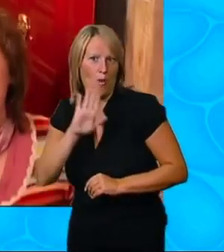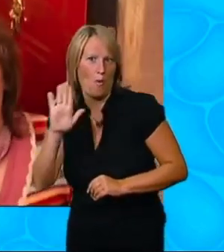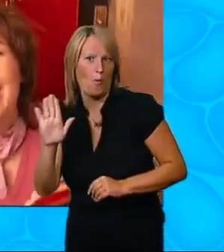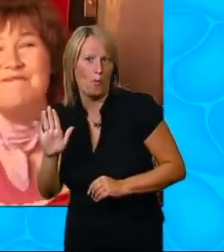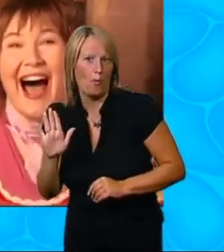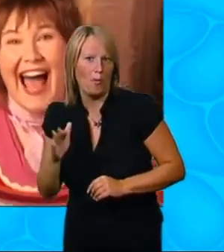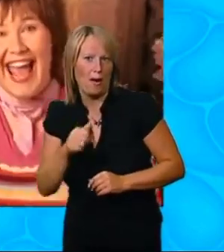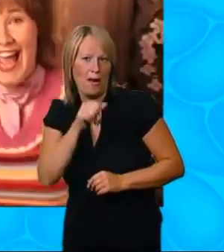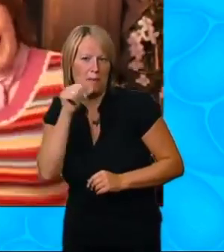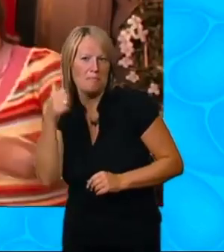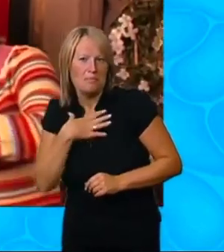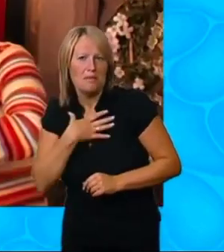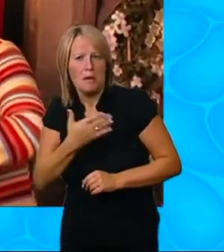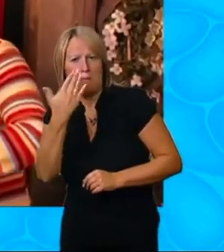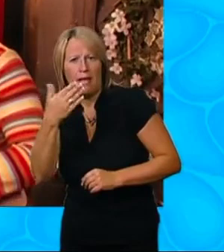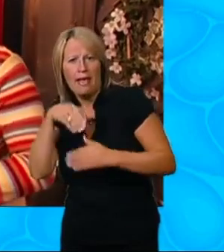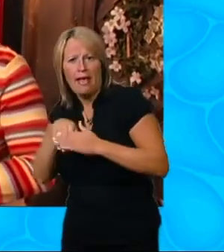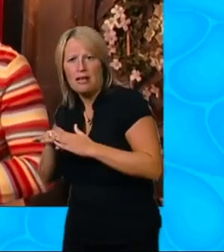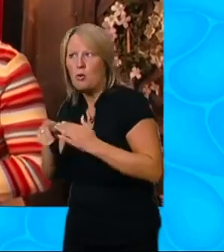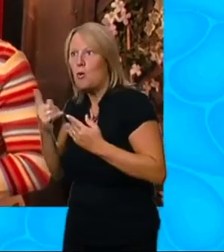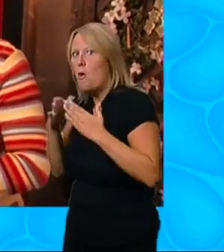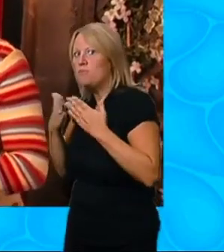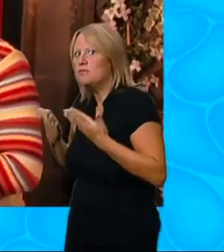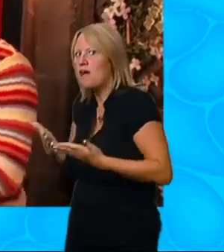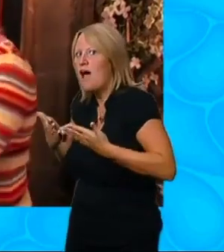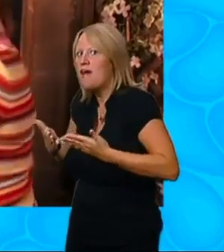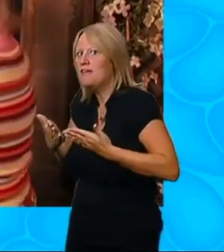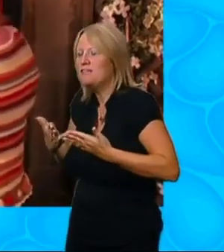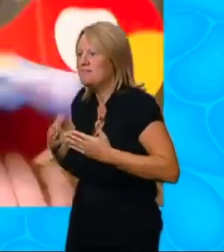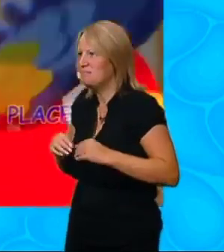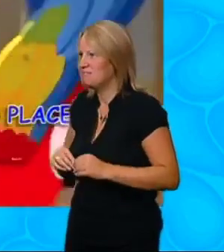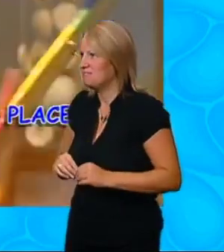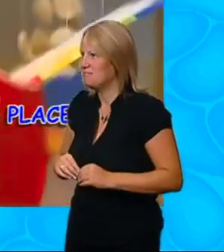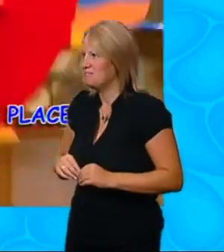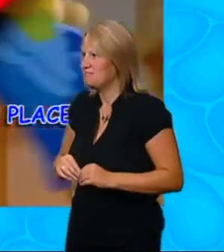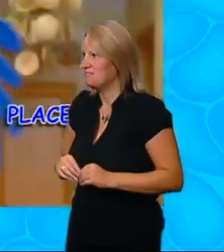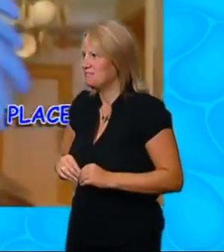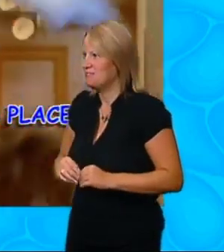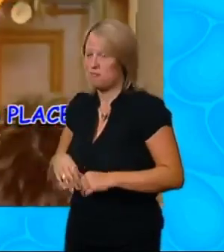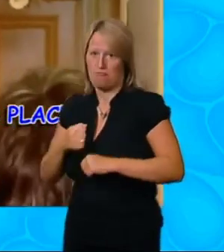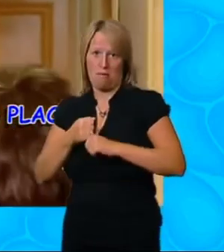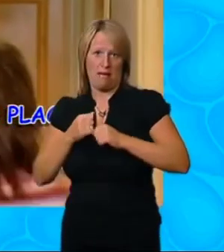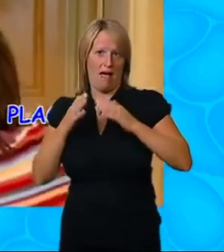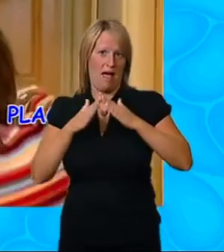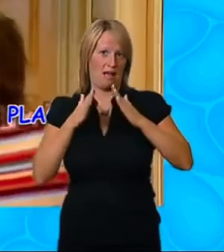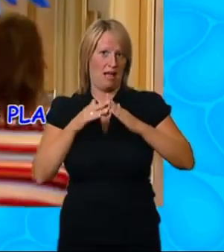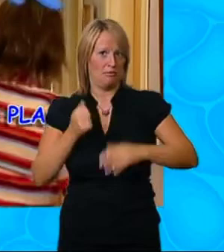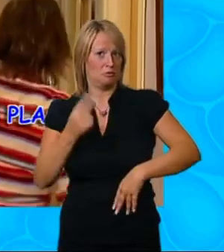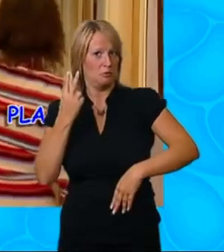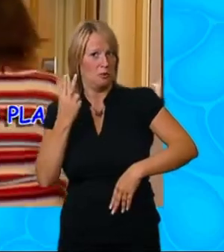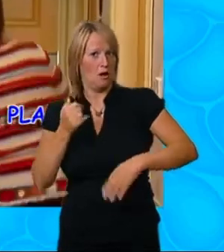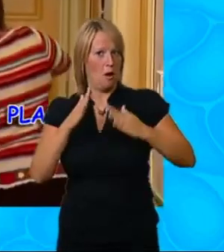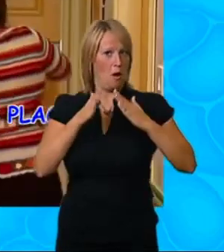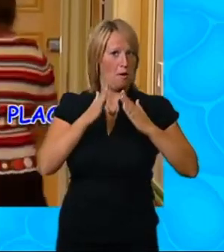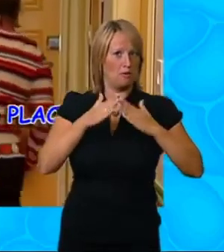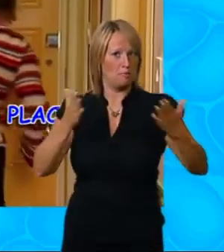Hello, honey pie. Come away in and see who's at home today. Granny Murray's house has two at home to play. Granny